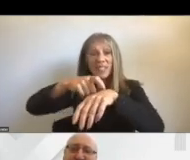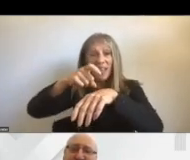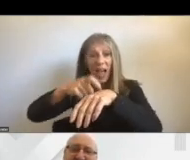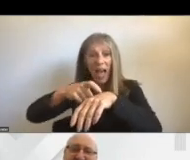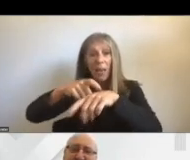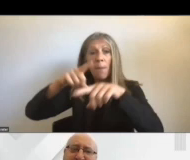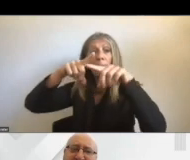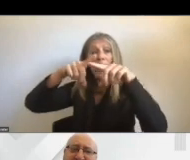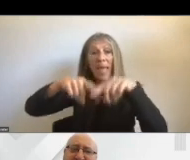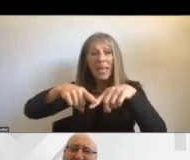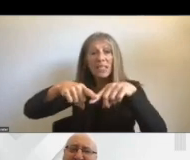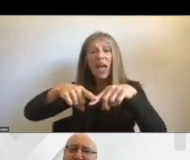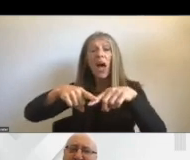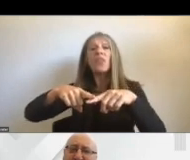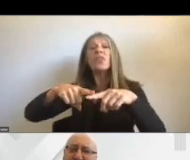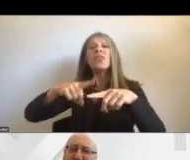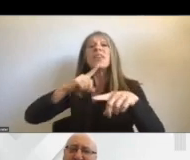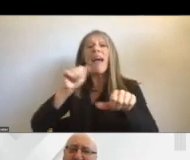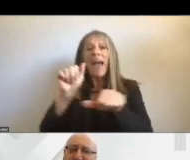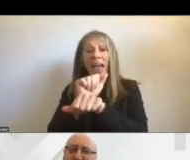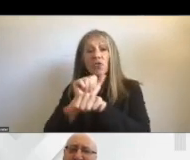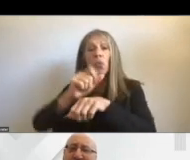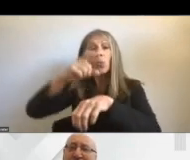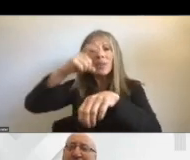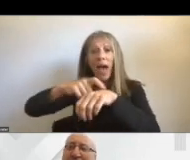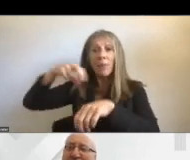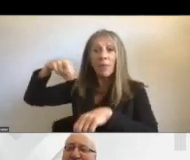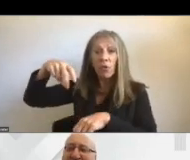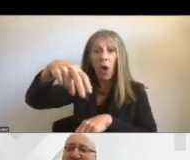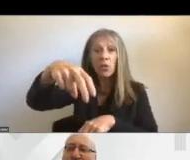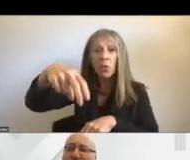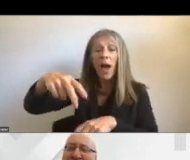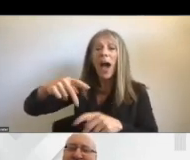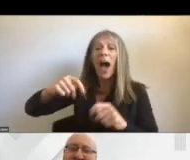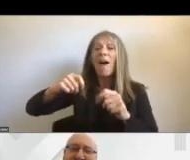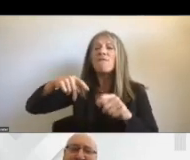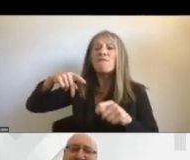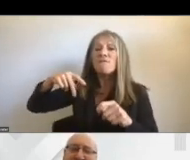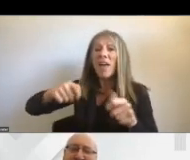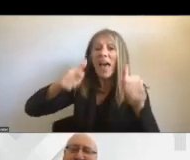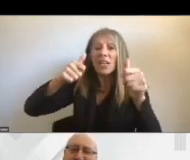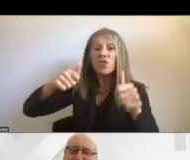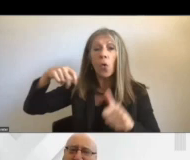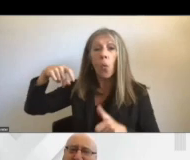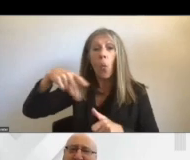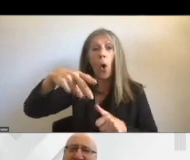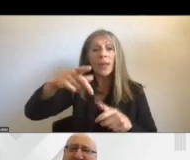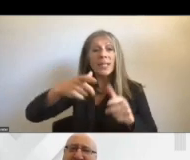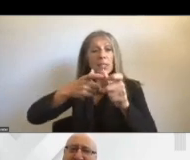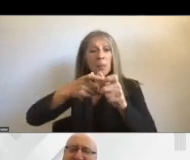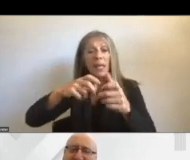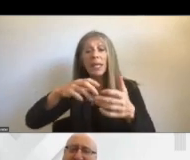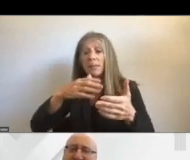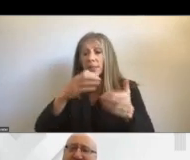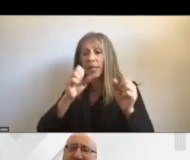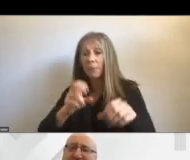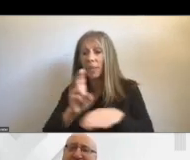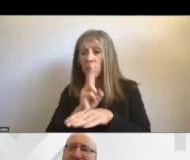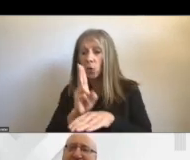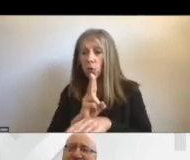for the proper installation of detectable warning surface is accounted for in that 6-inch setback. In other words, you